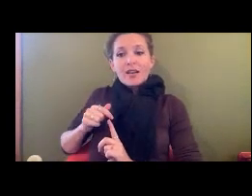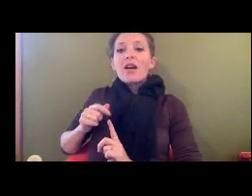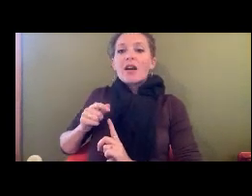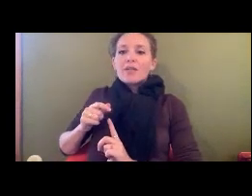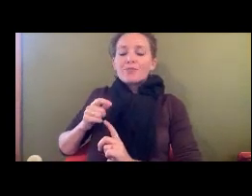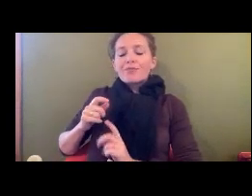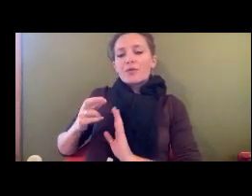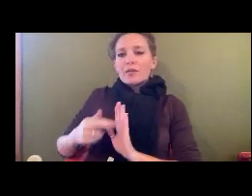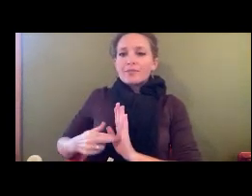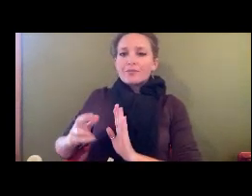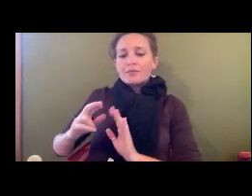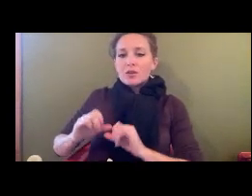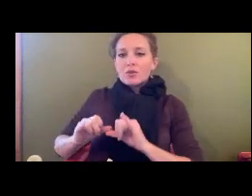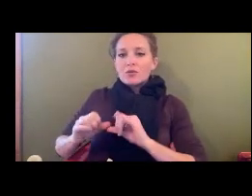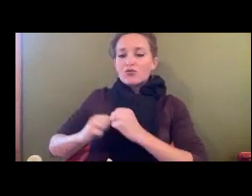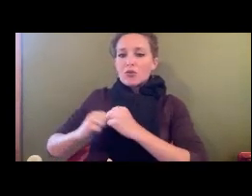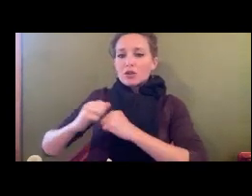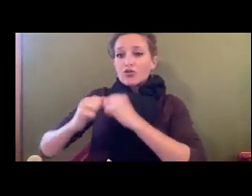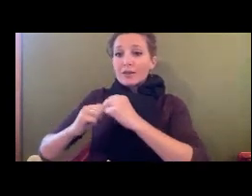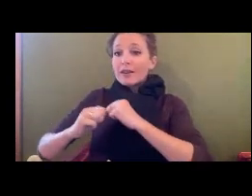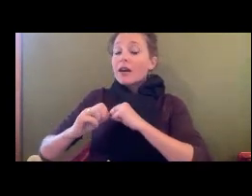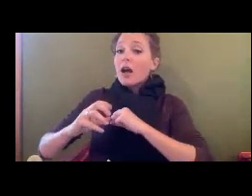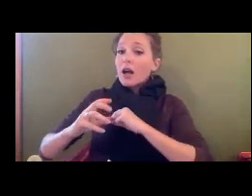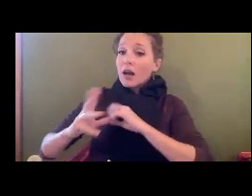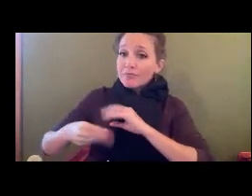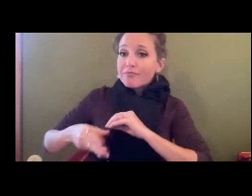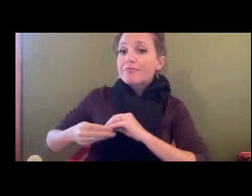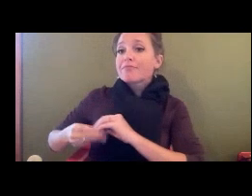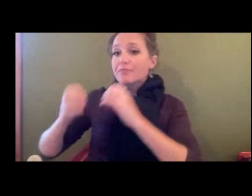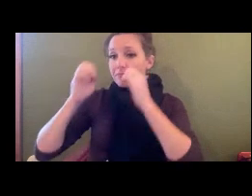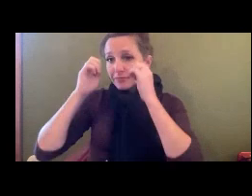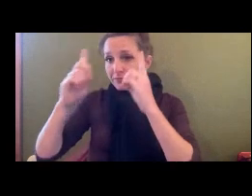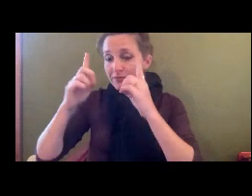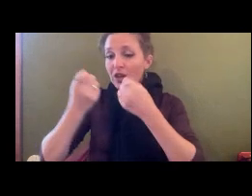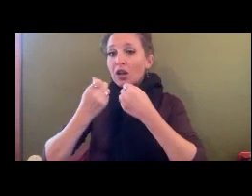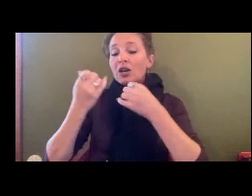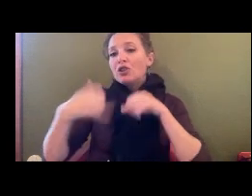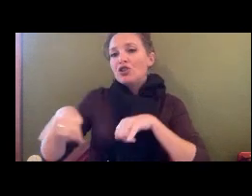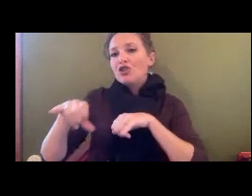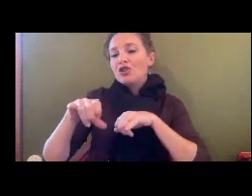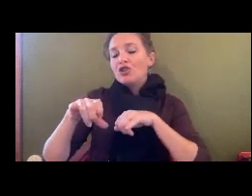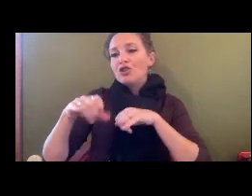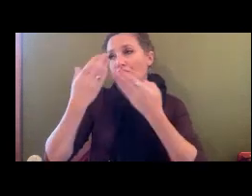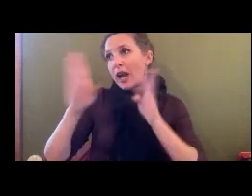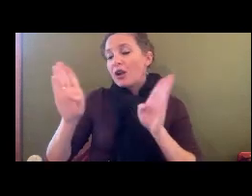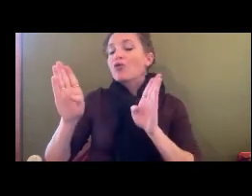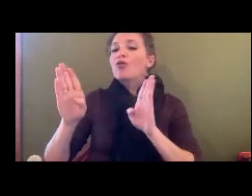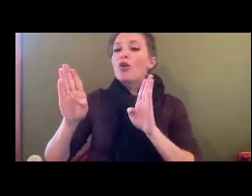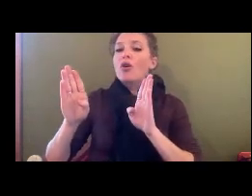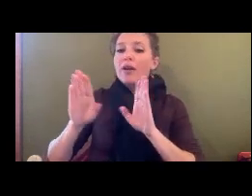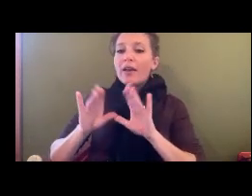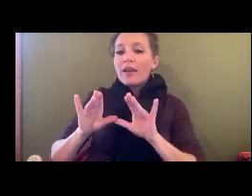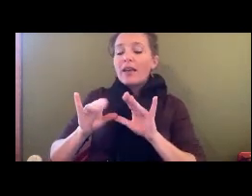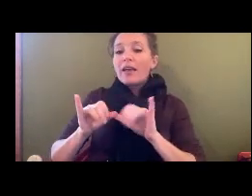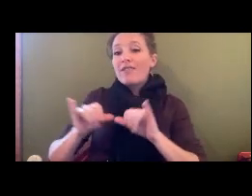infrastructure, extension and education, general infrastructure, and market resources or market